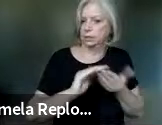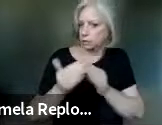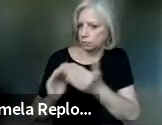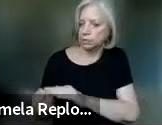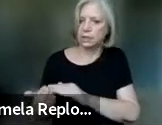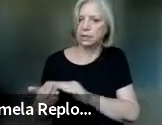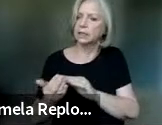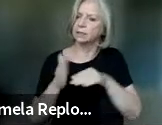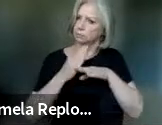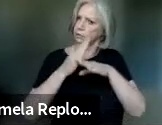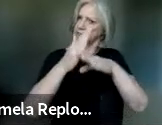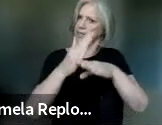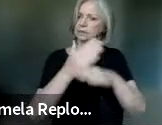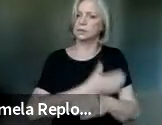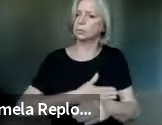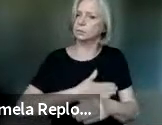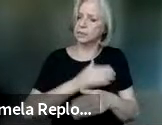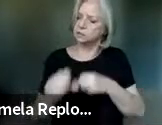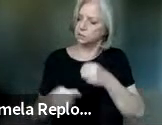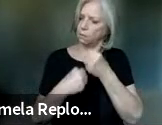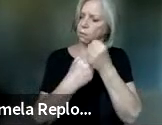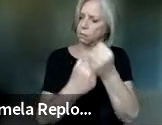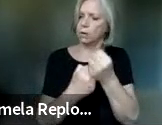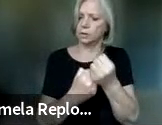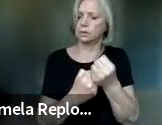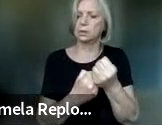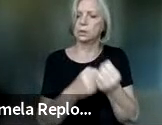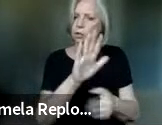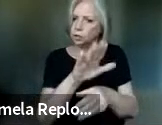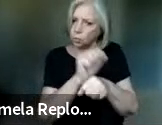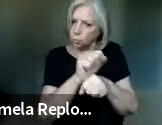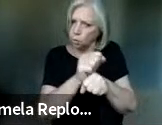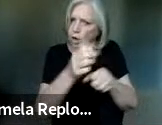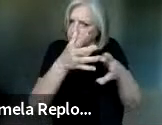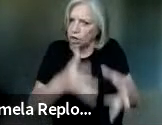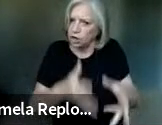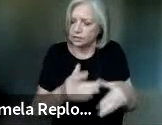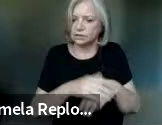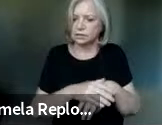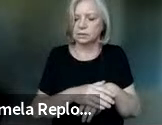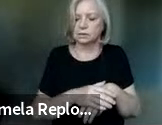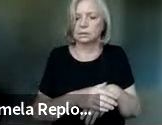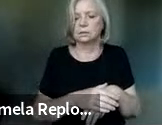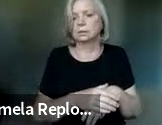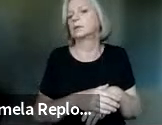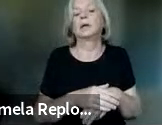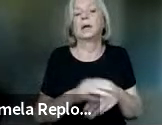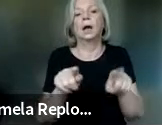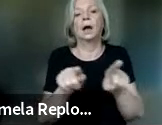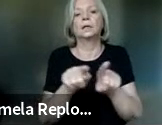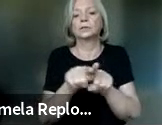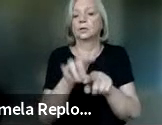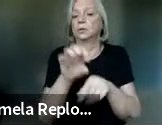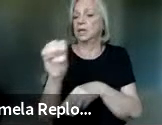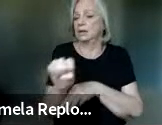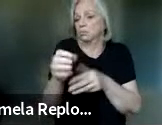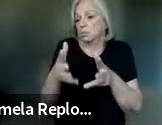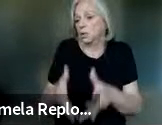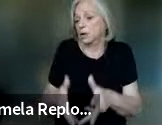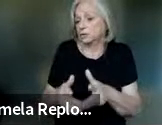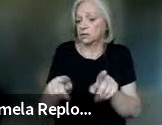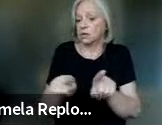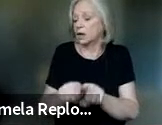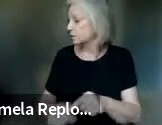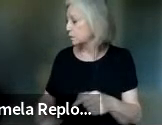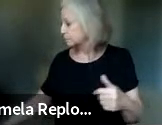So please be supportive of workers. And that's the same for employers as well. You know, I know the